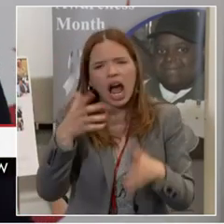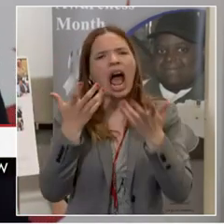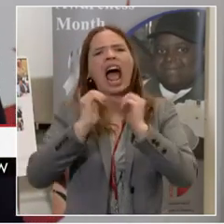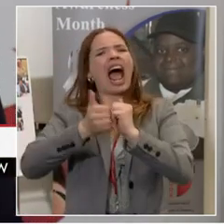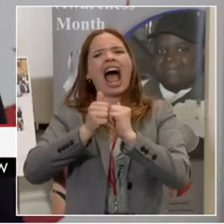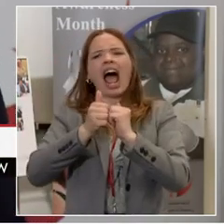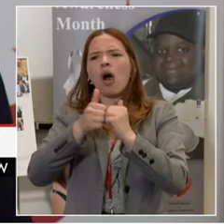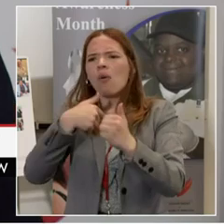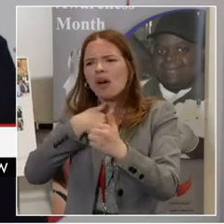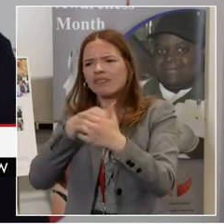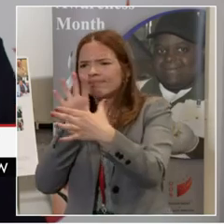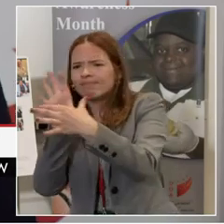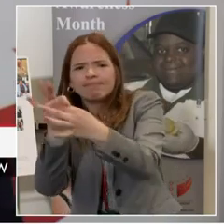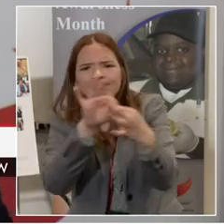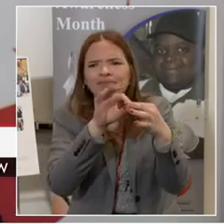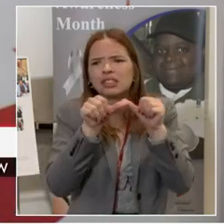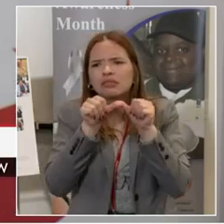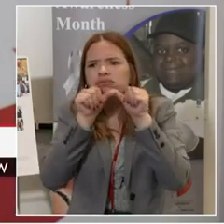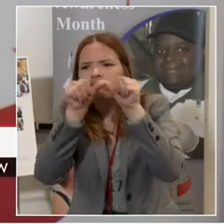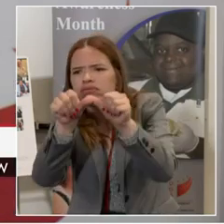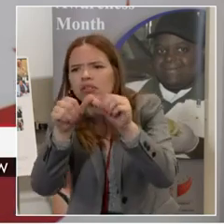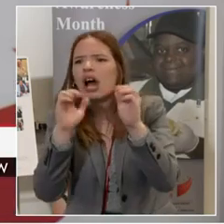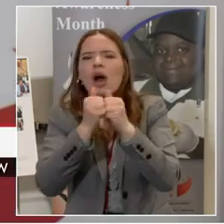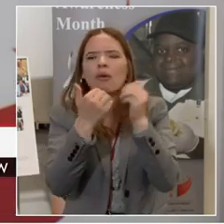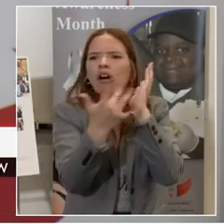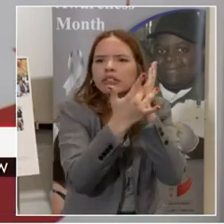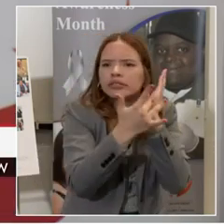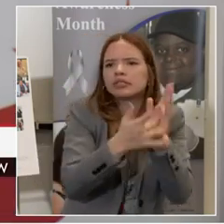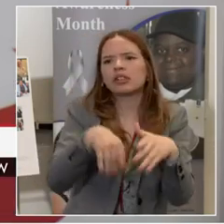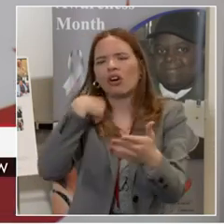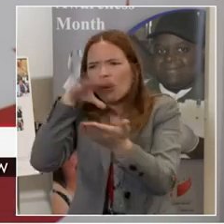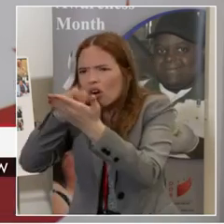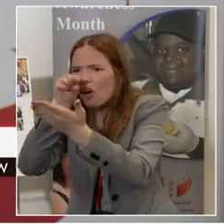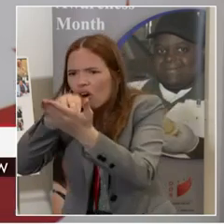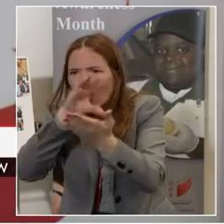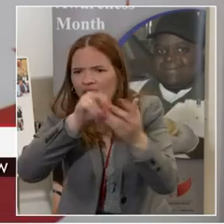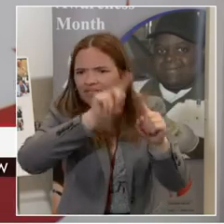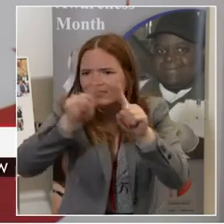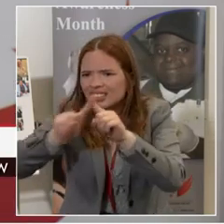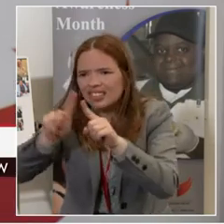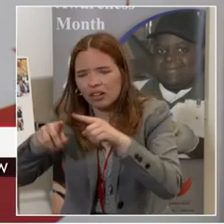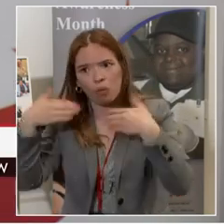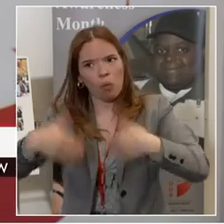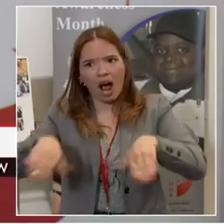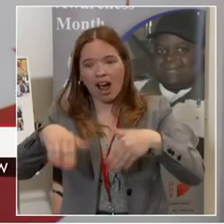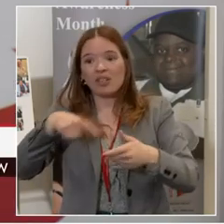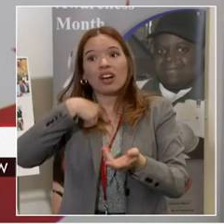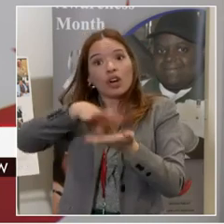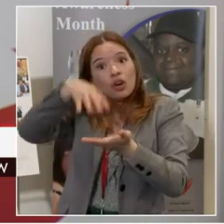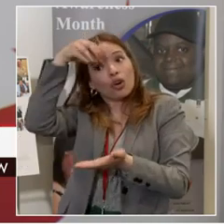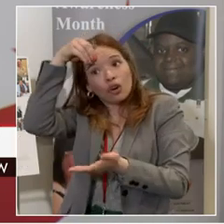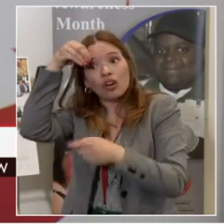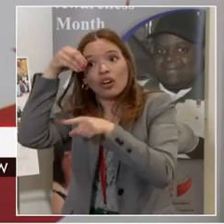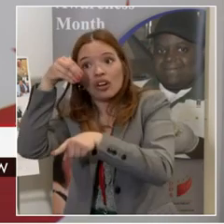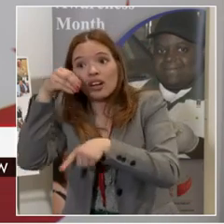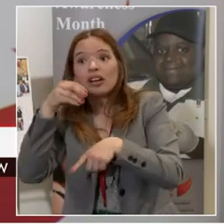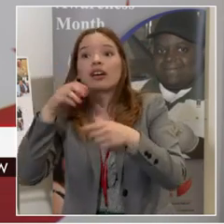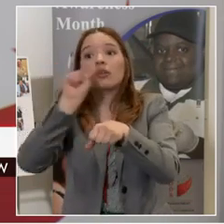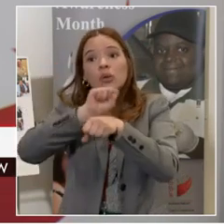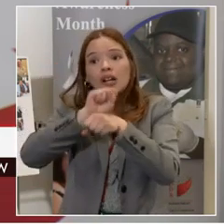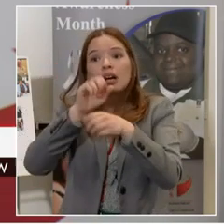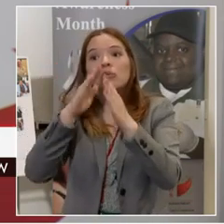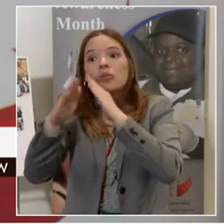use technology. You know, one big thing that I learned is that the employment community can work